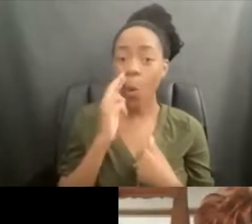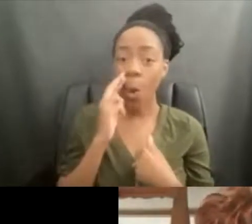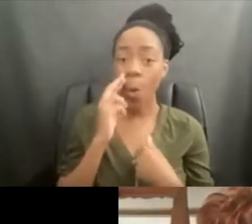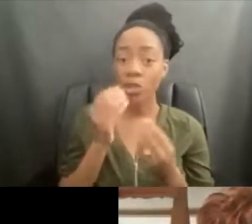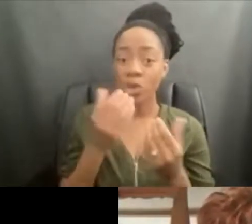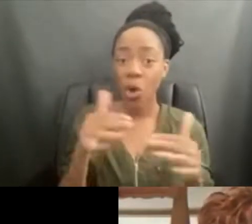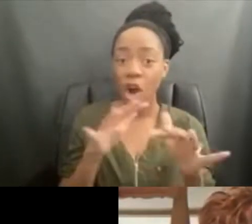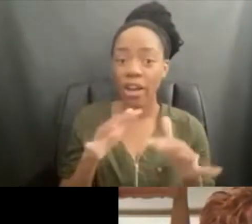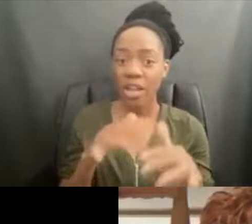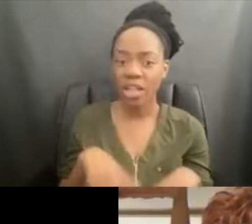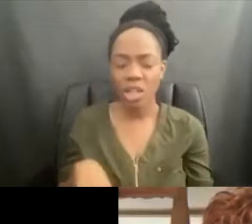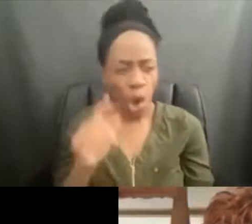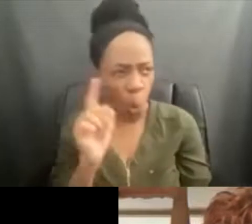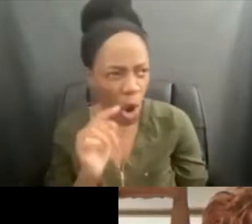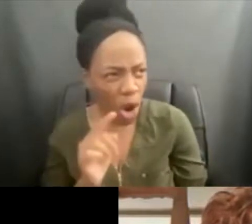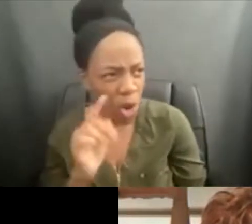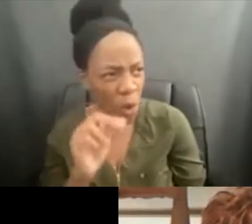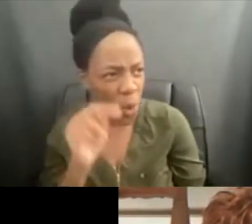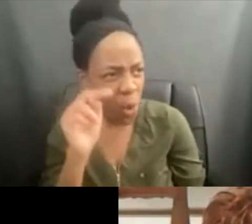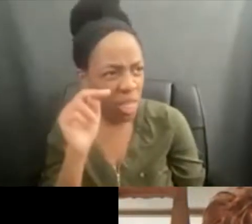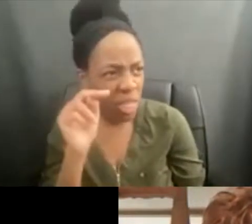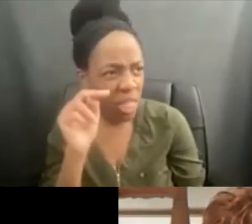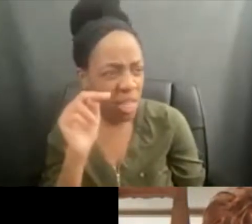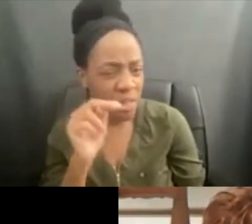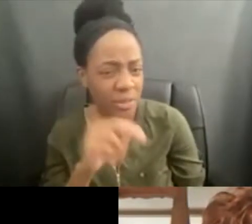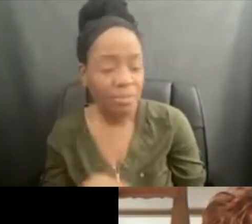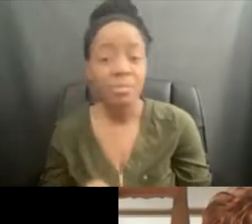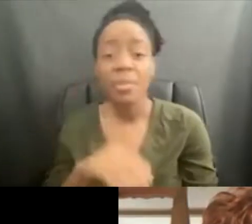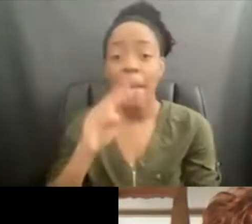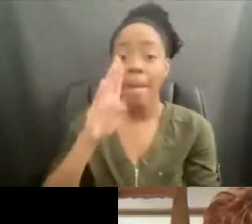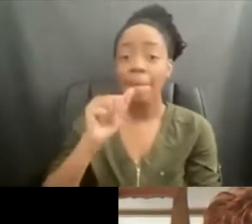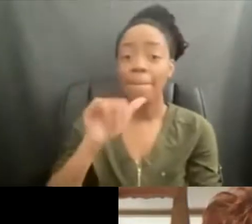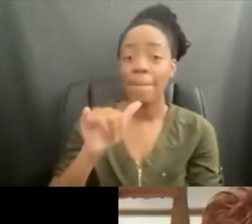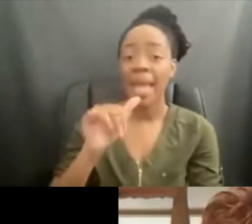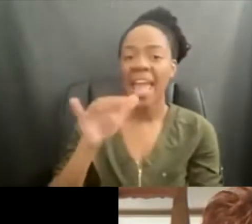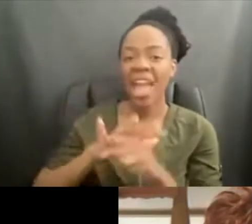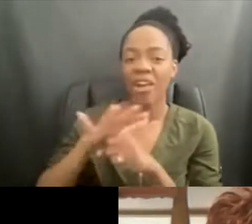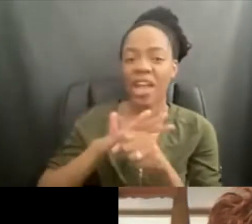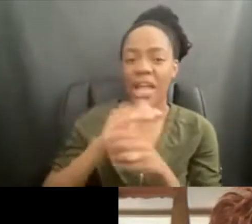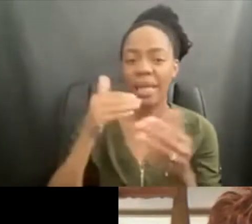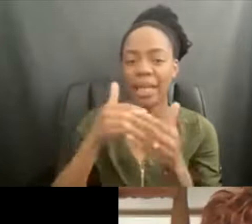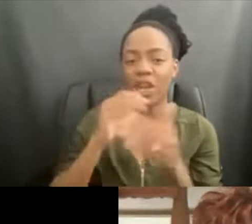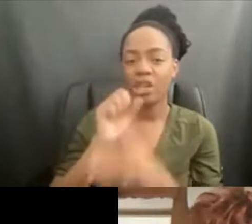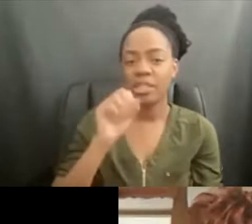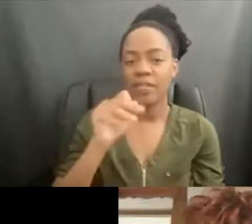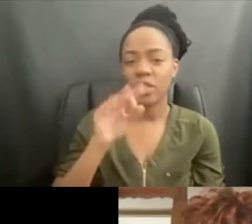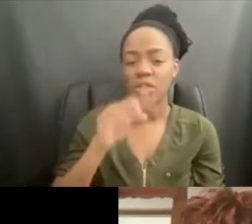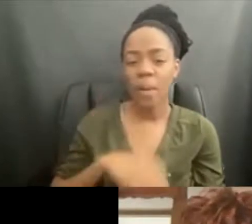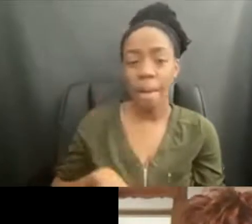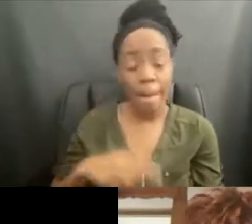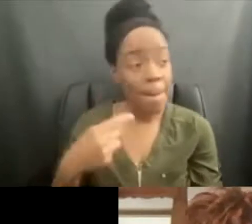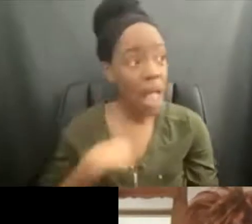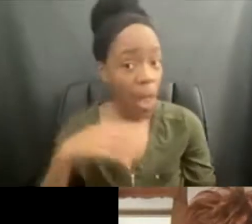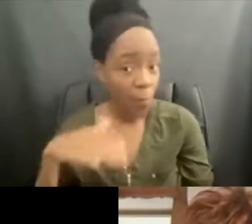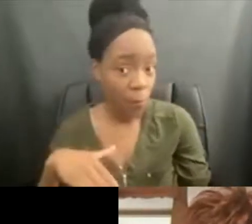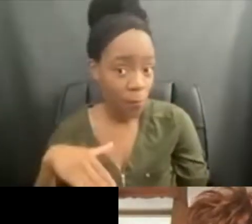Where is up north? Where is that? Up north is in the Bay Area near San Francisco. Okay. I was raised